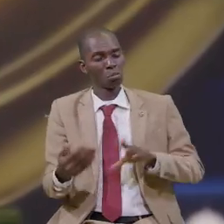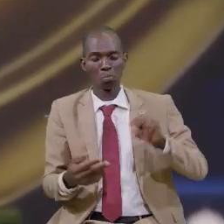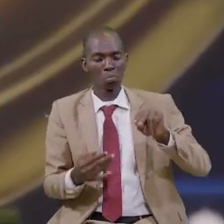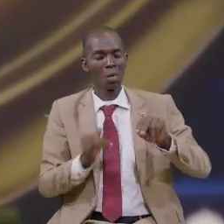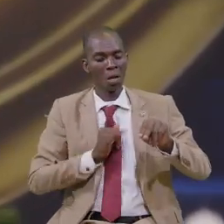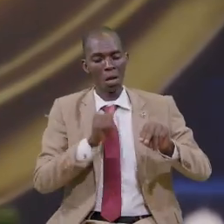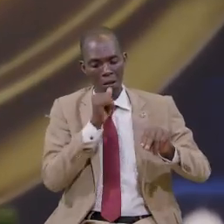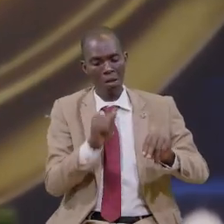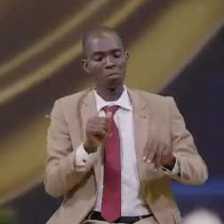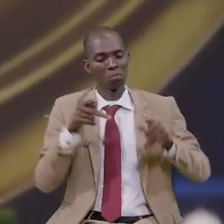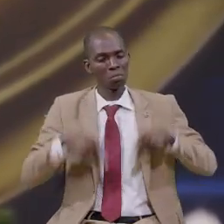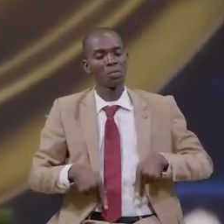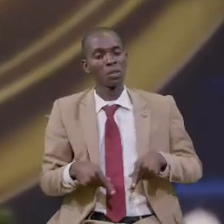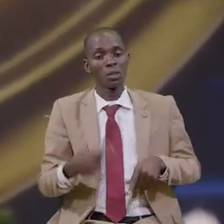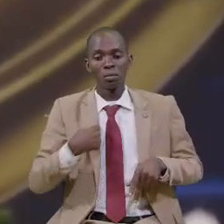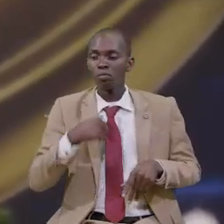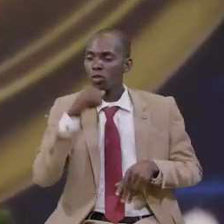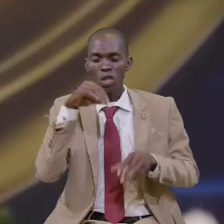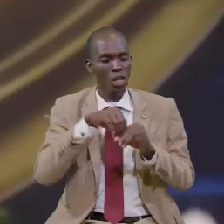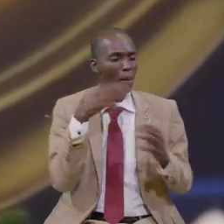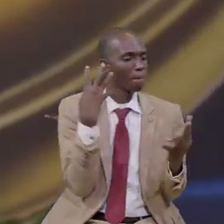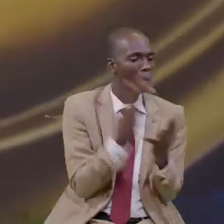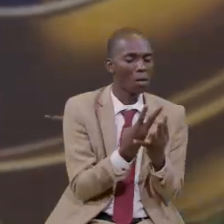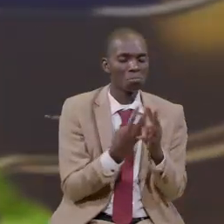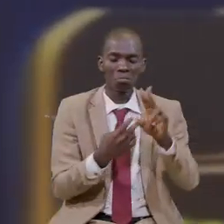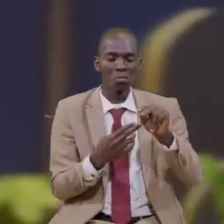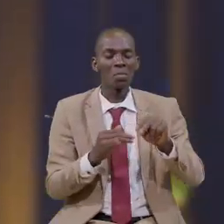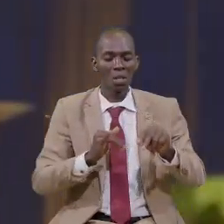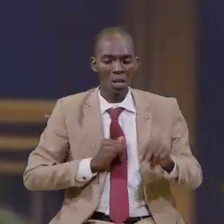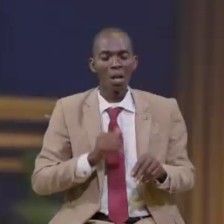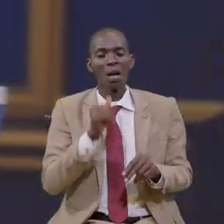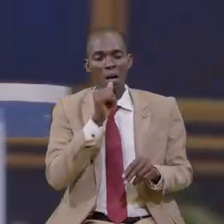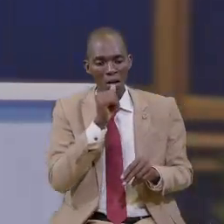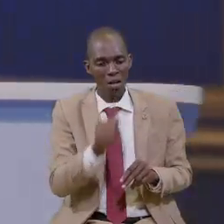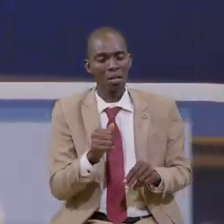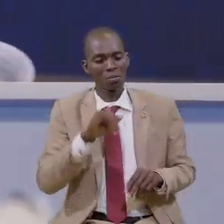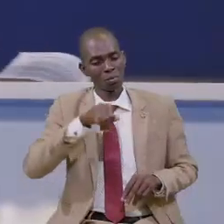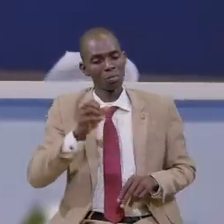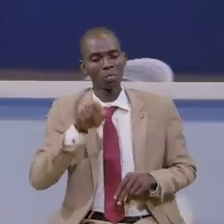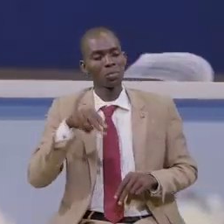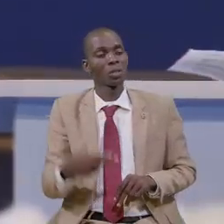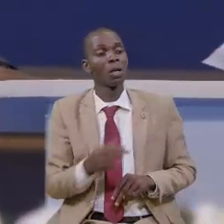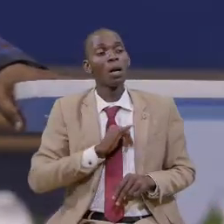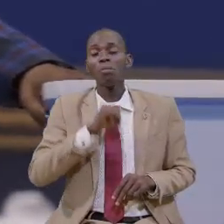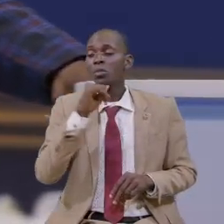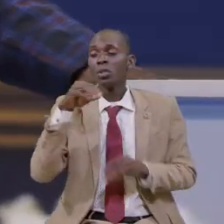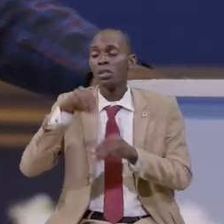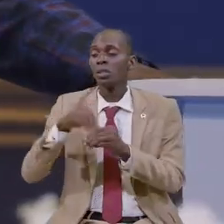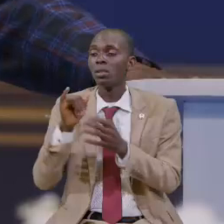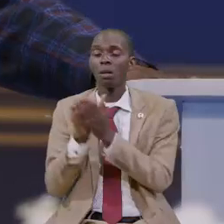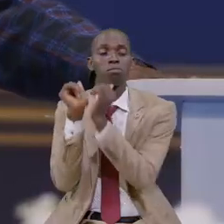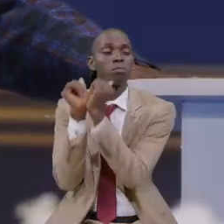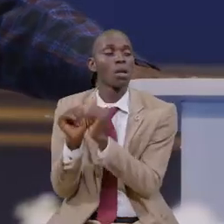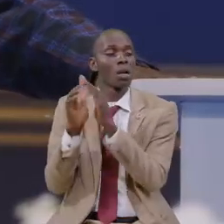am. I'm not with the Ishmaelites who sold me to. I am. I'm not in Potiphar's house. I